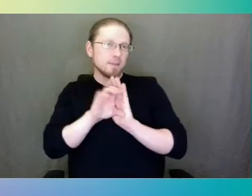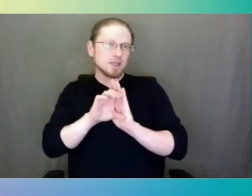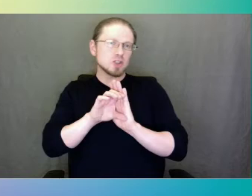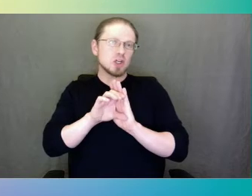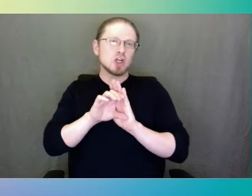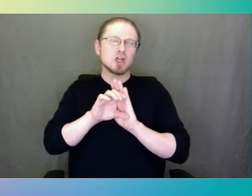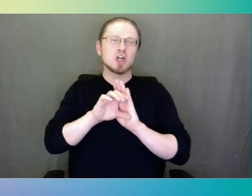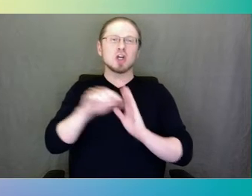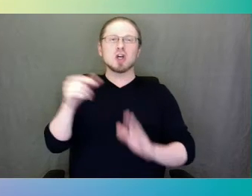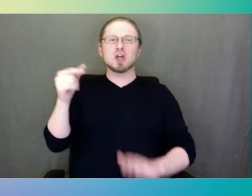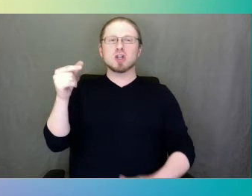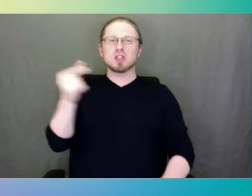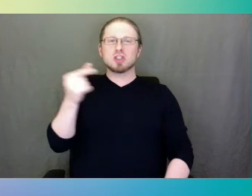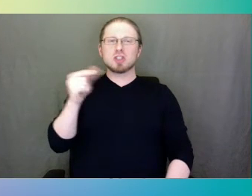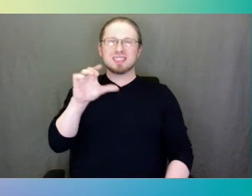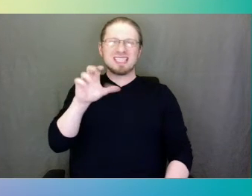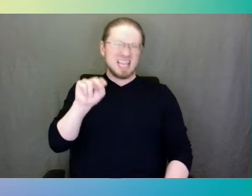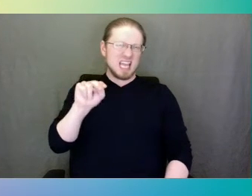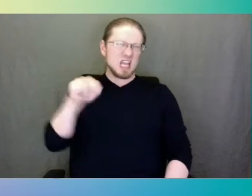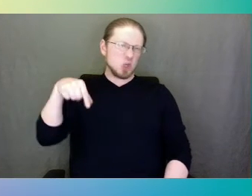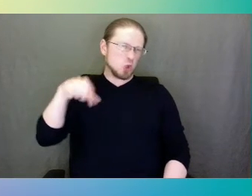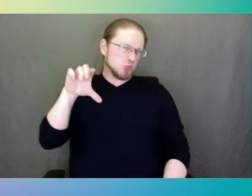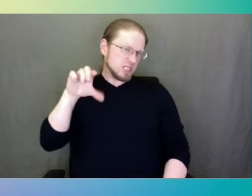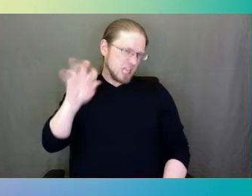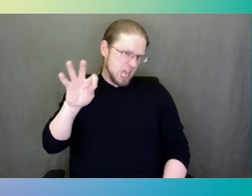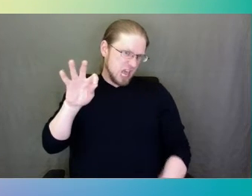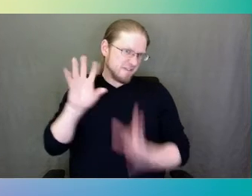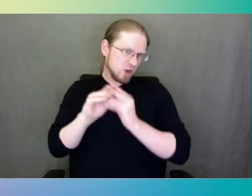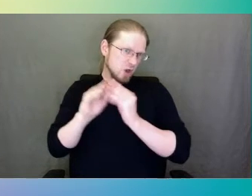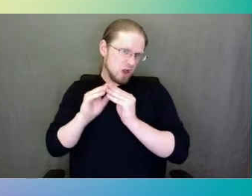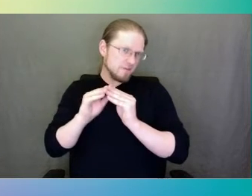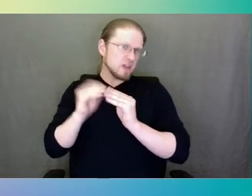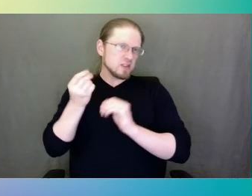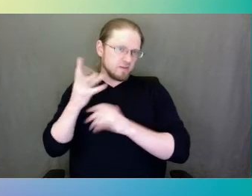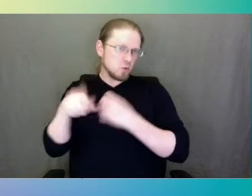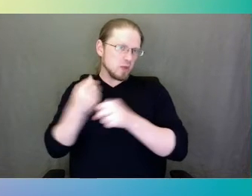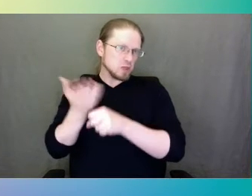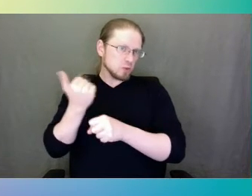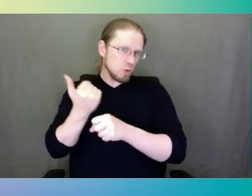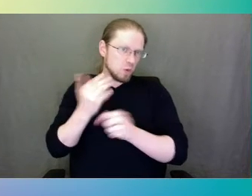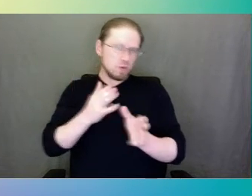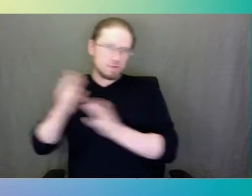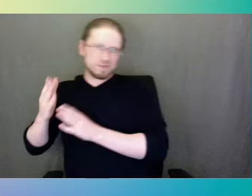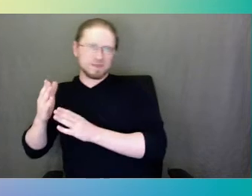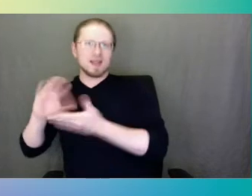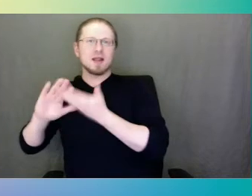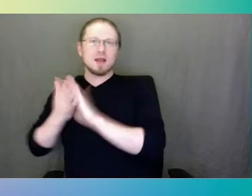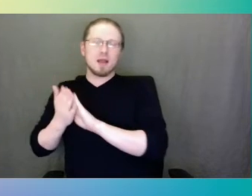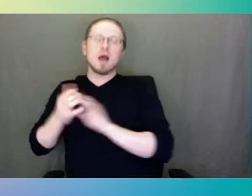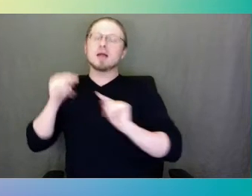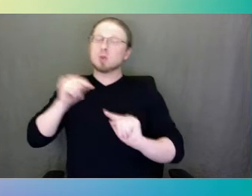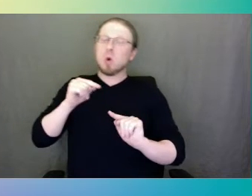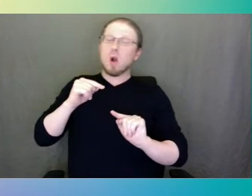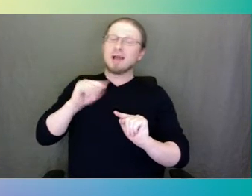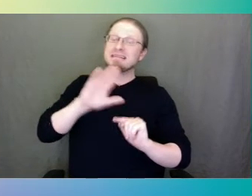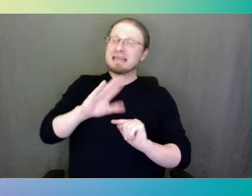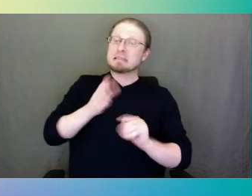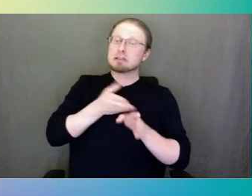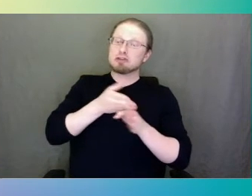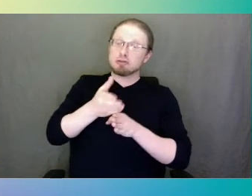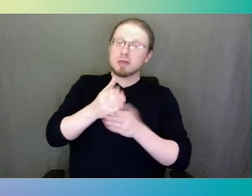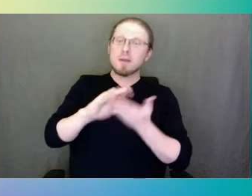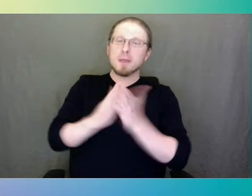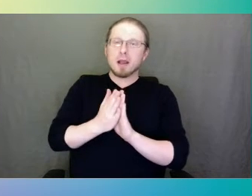I am with him. And he went on to become a United Church of Canada minister for